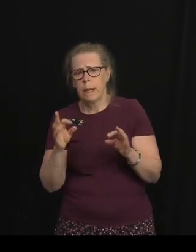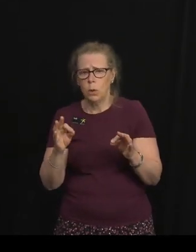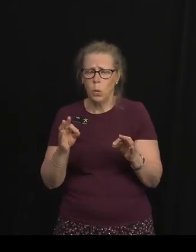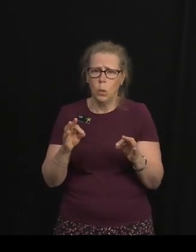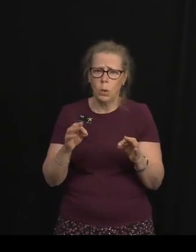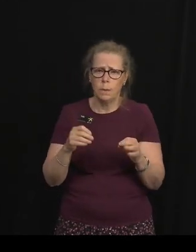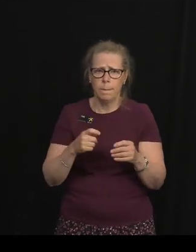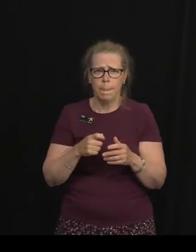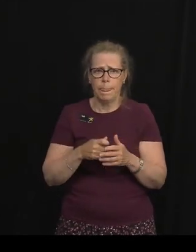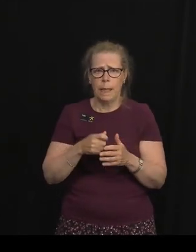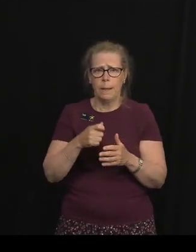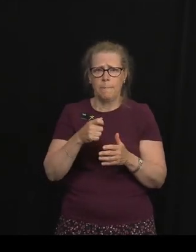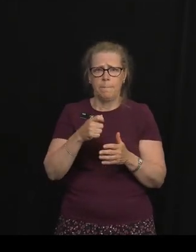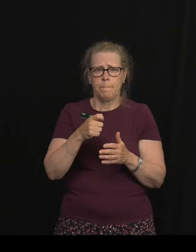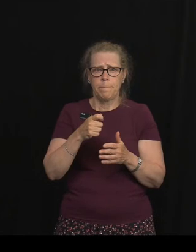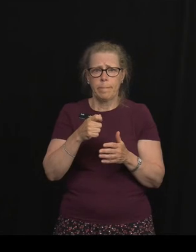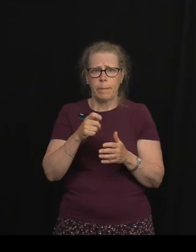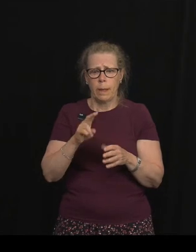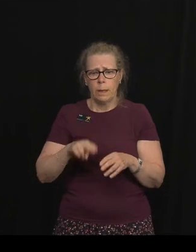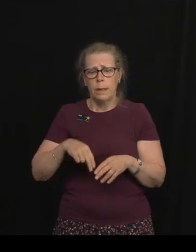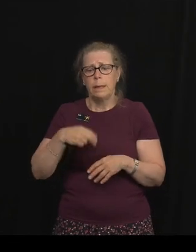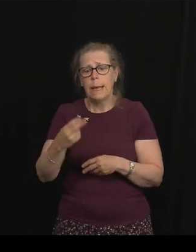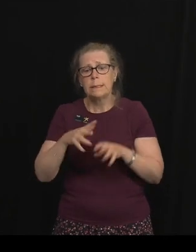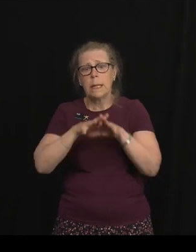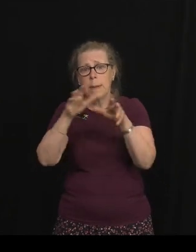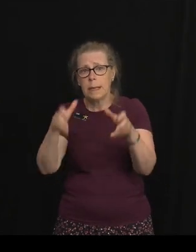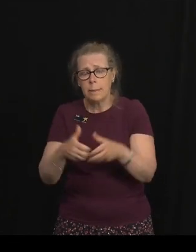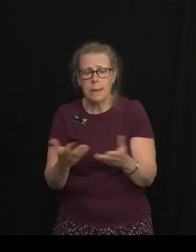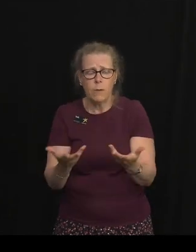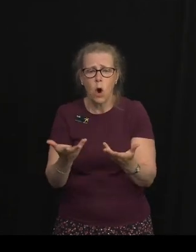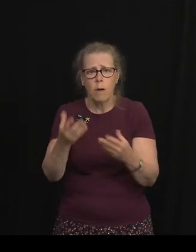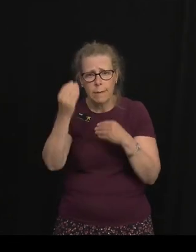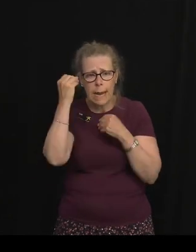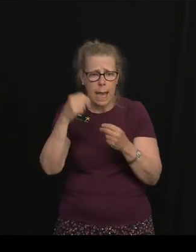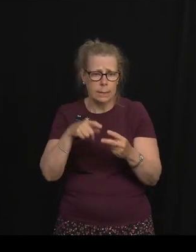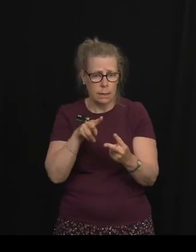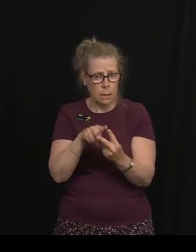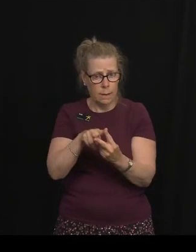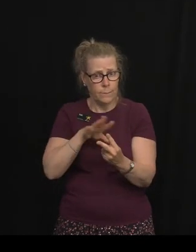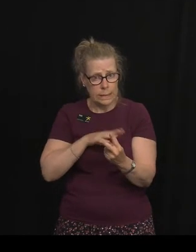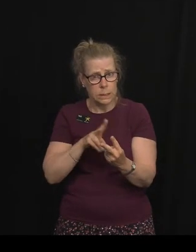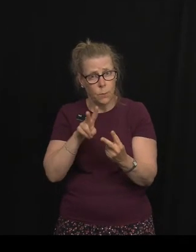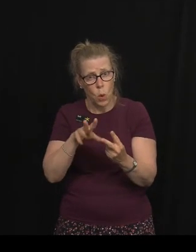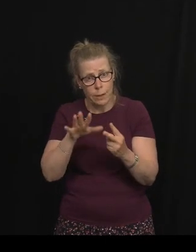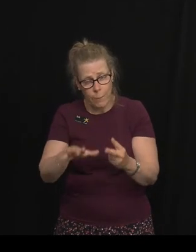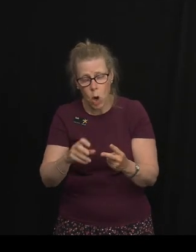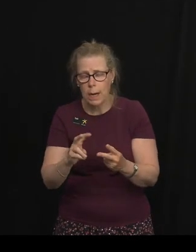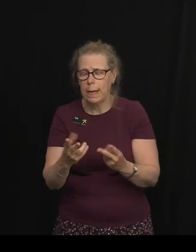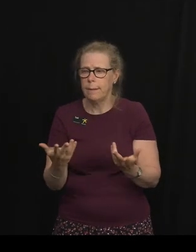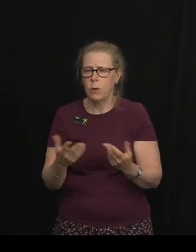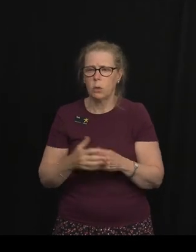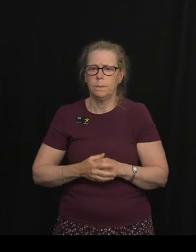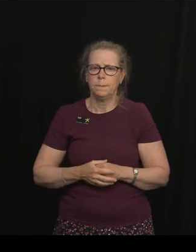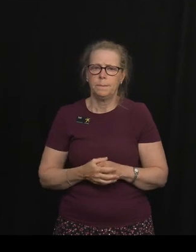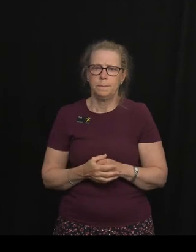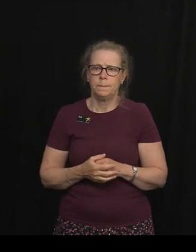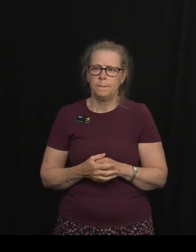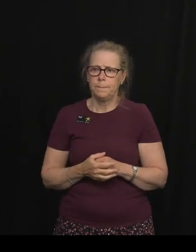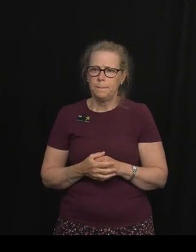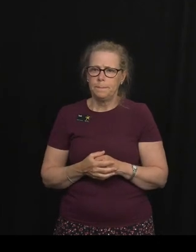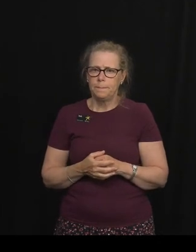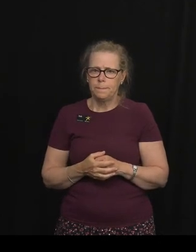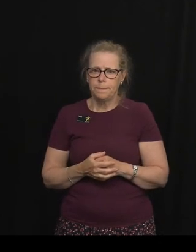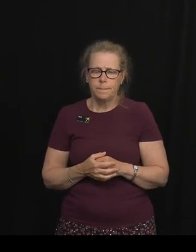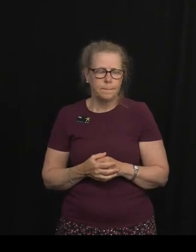in the starting place, so to say, when the next pandemic comes? What have we learned from this? Mm. Thank you. Do you want to take it, Lenny, and then